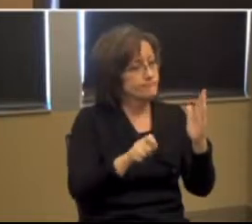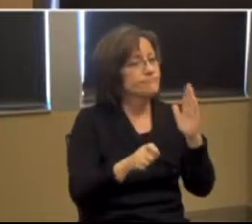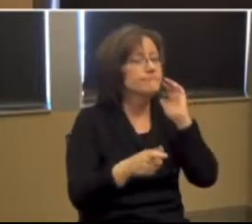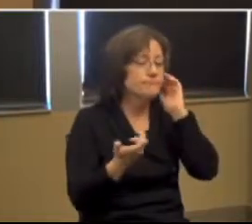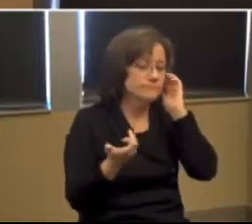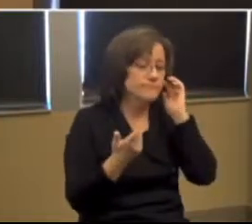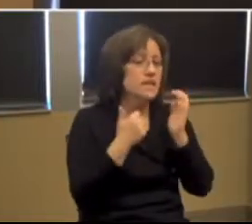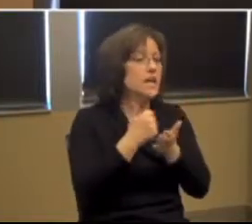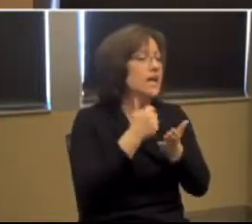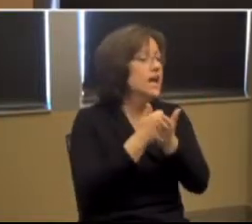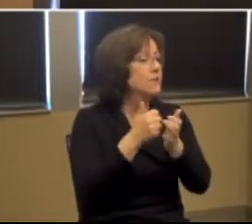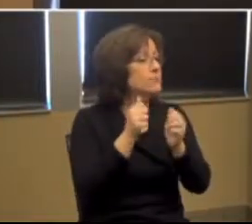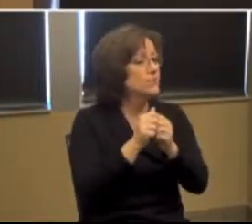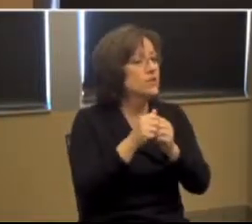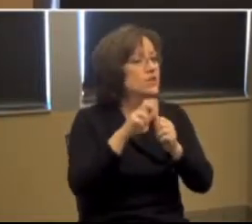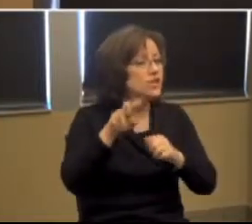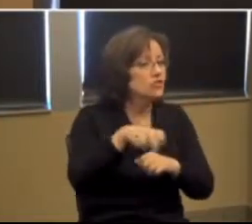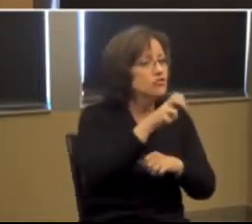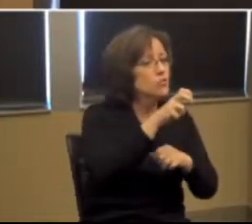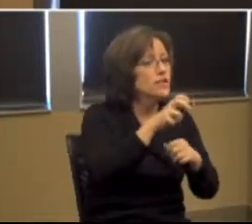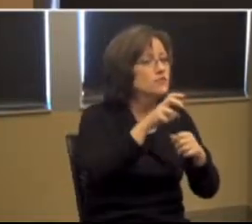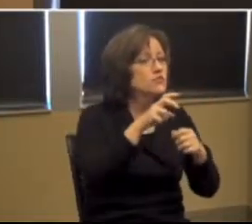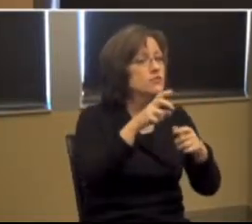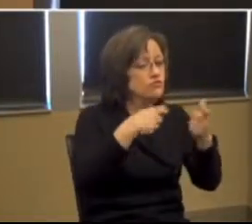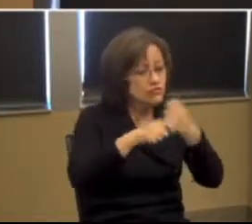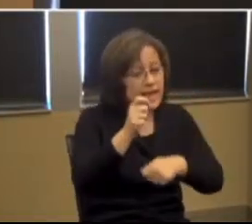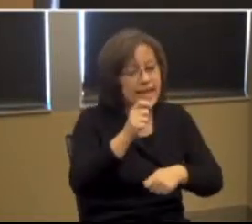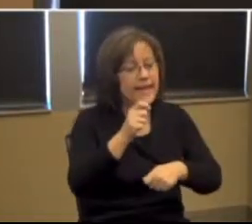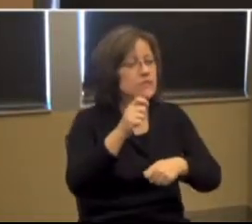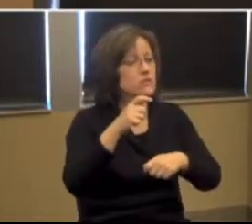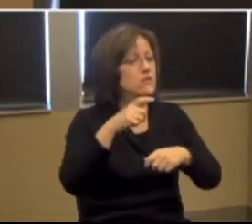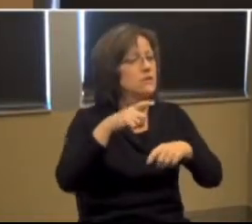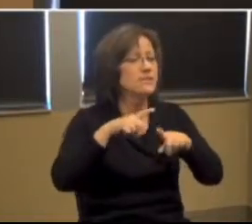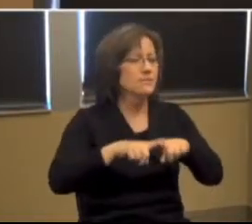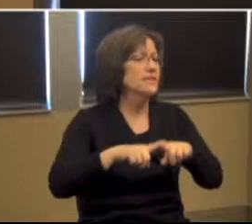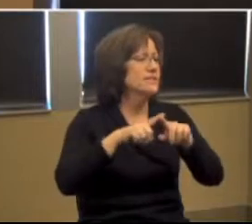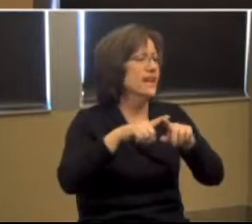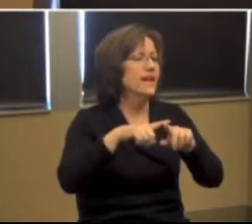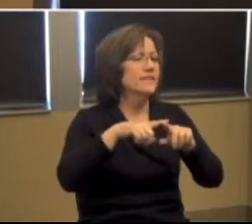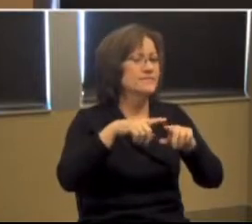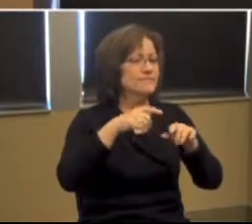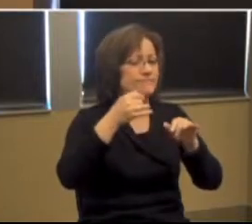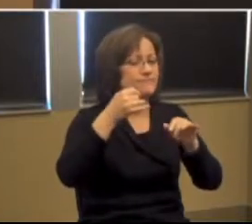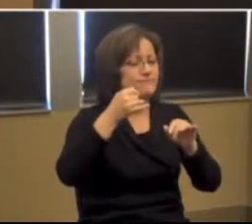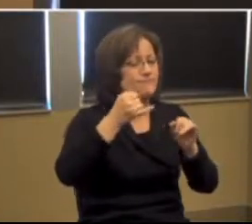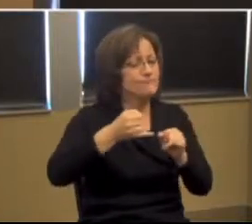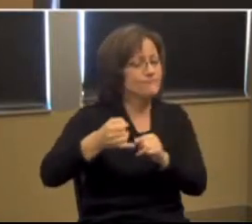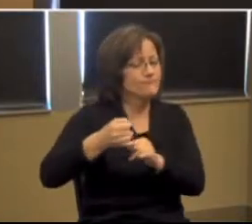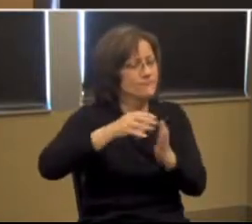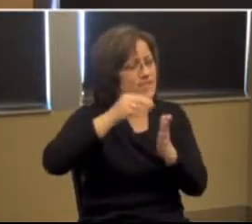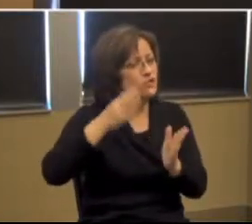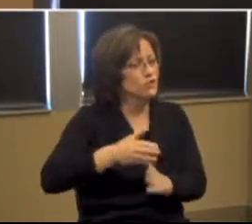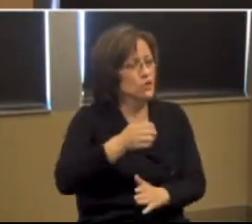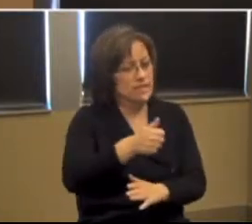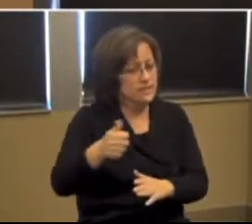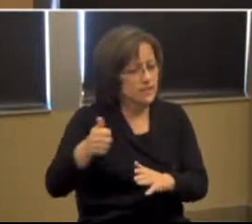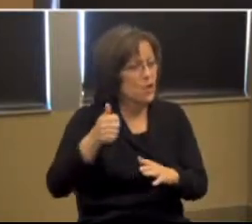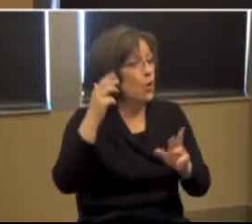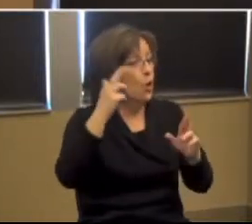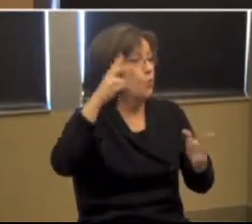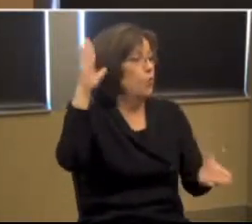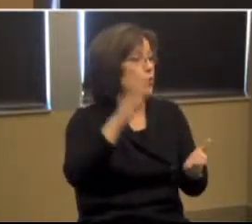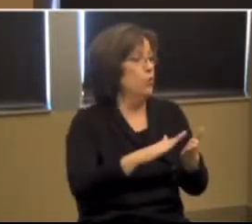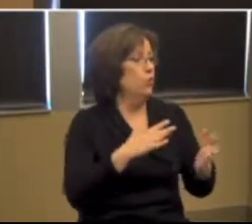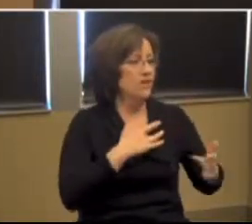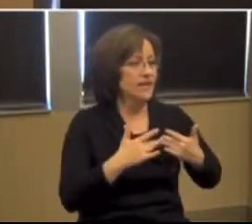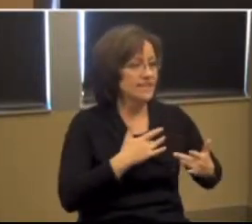Helps with transitions and changes, and is very dependent on individual students, and we hope will lessen that anxiety. So one